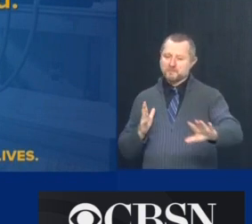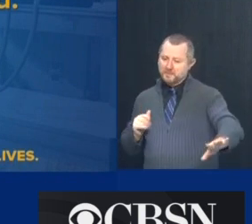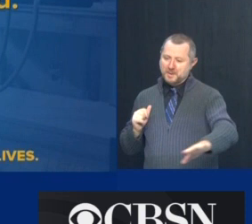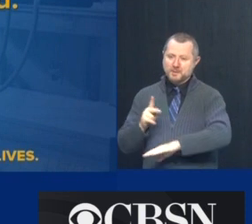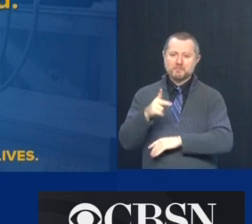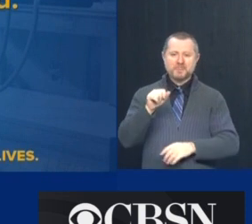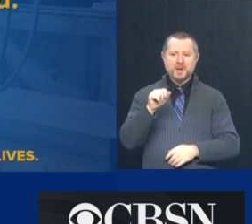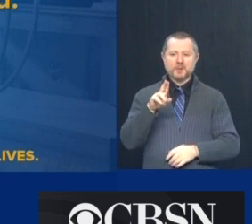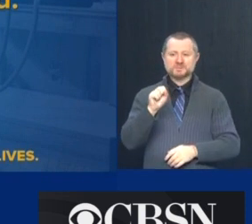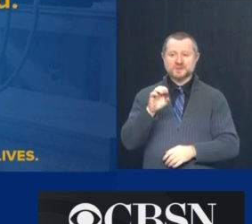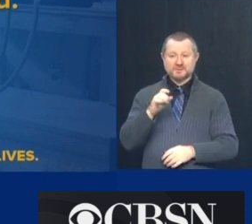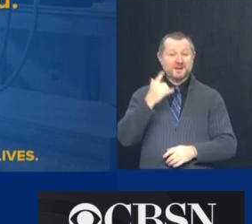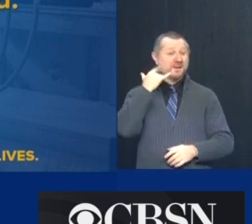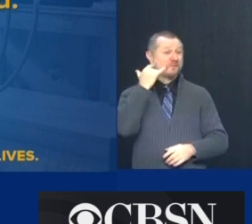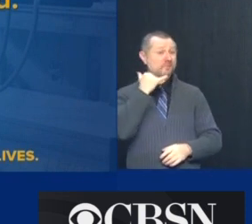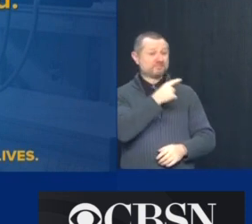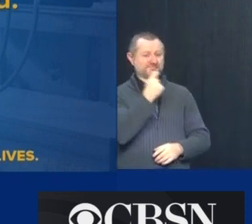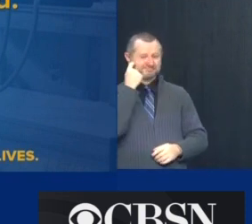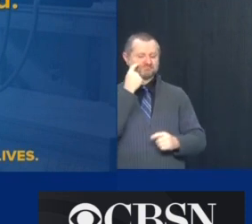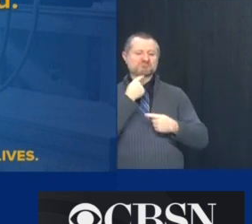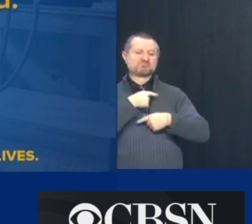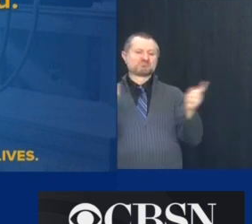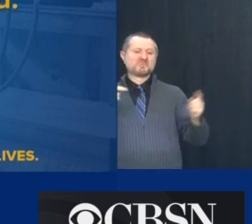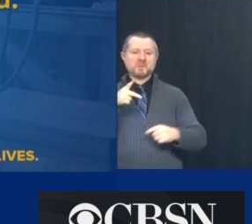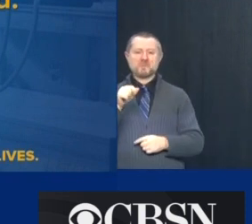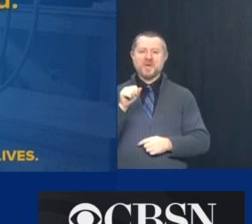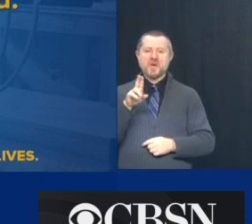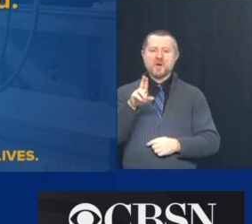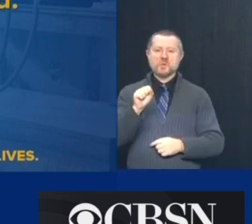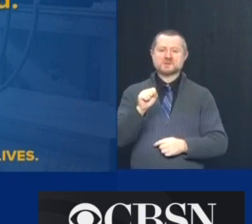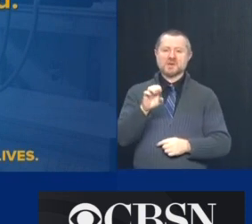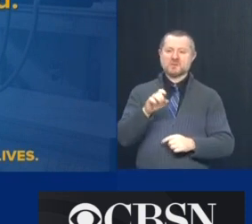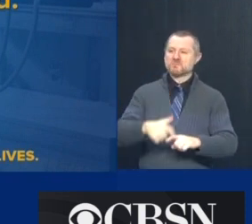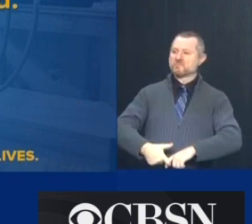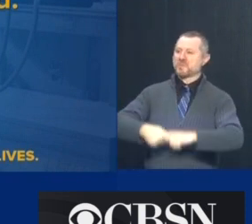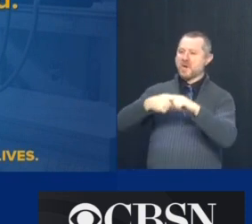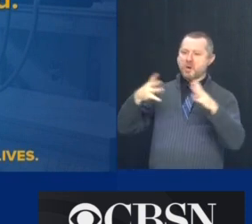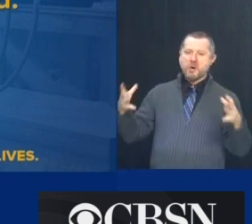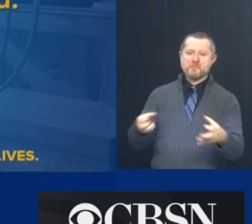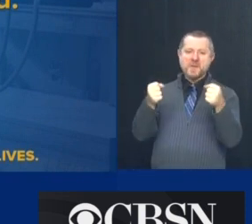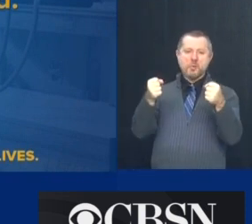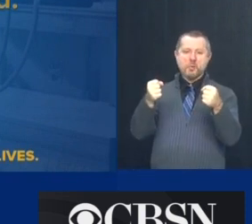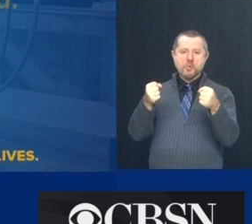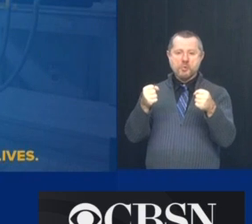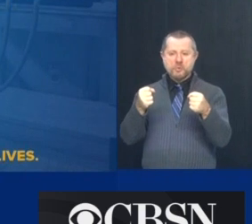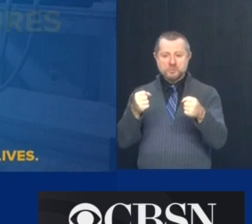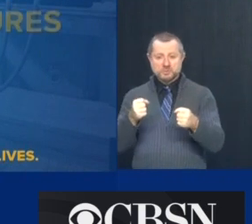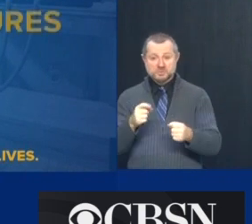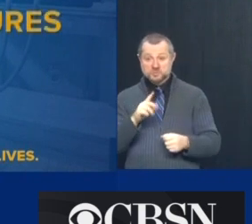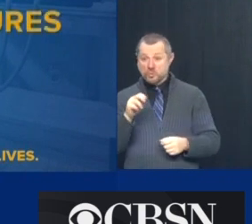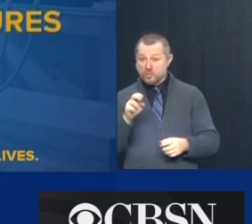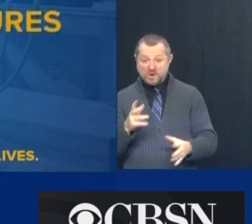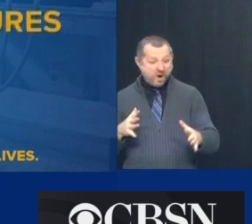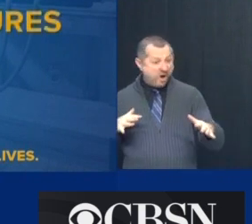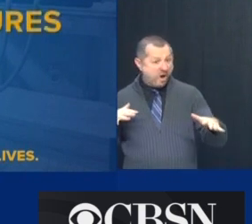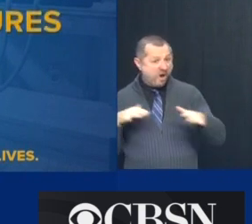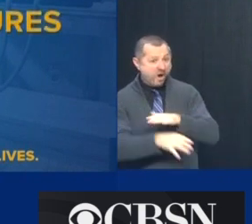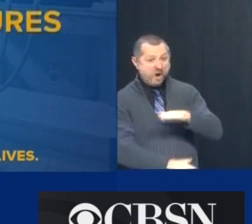California pause, which is basically a stop, or move one zone to another if we have a critical hospital situation.